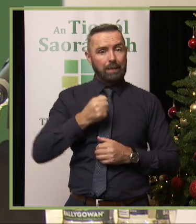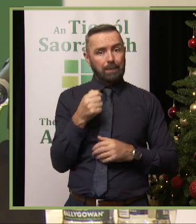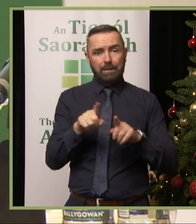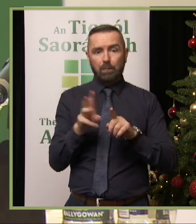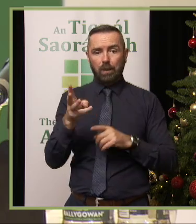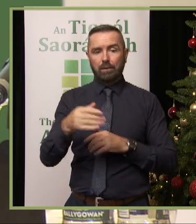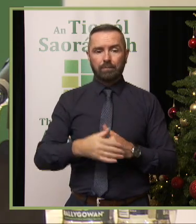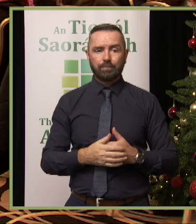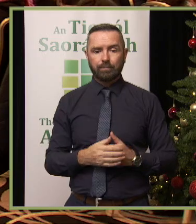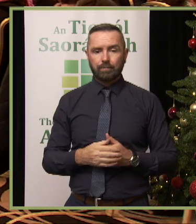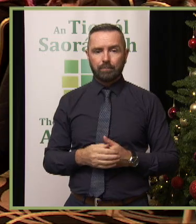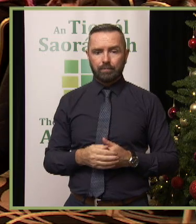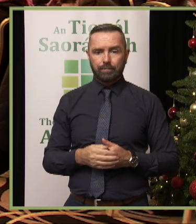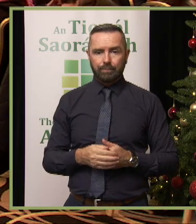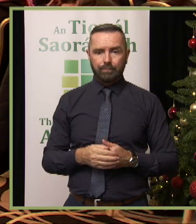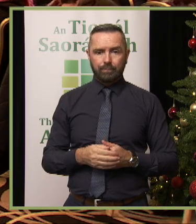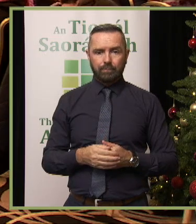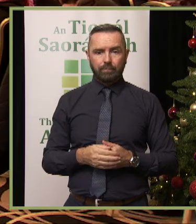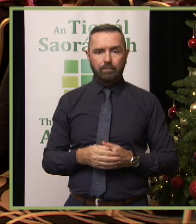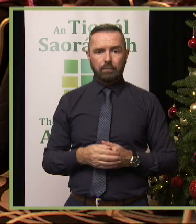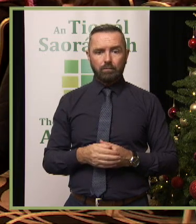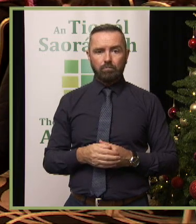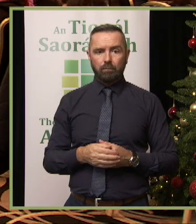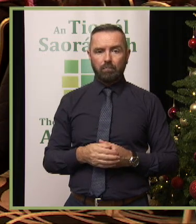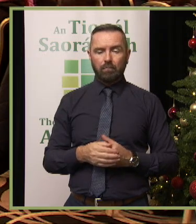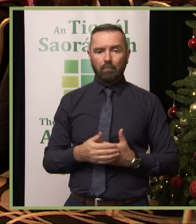Robert, is this suggesting? Yeah.